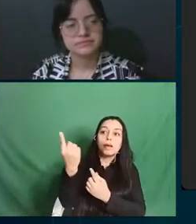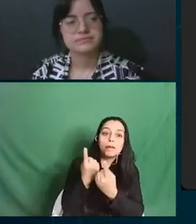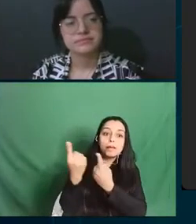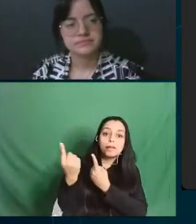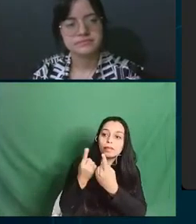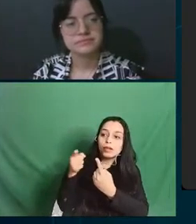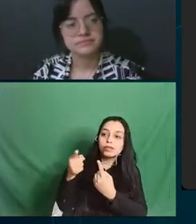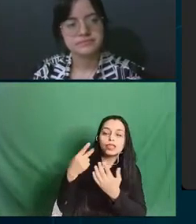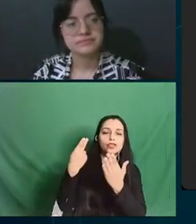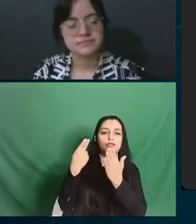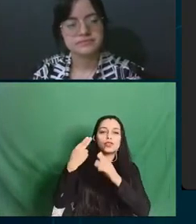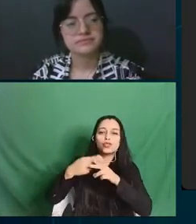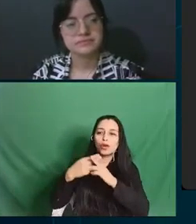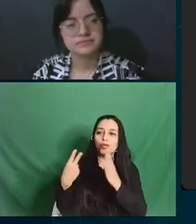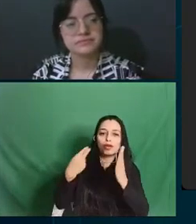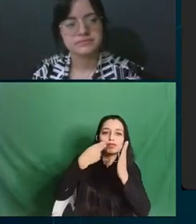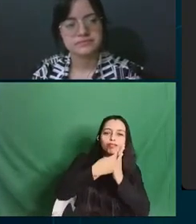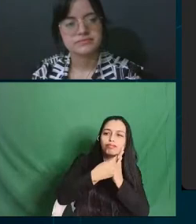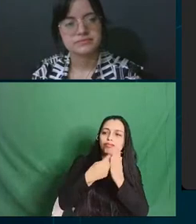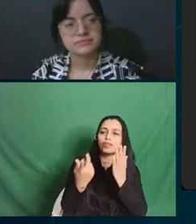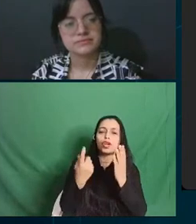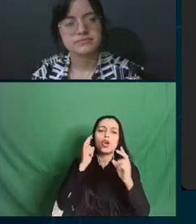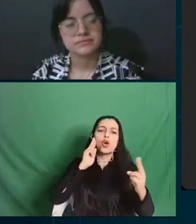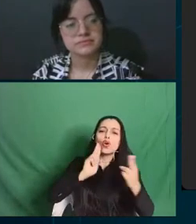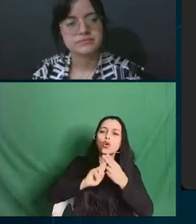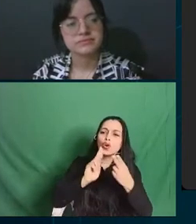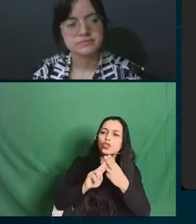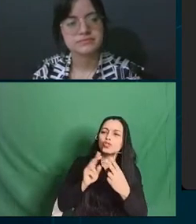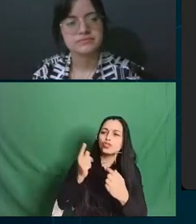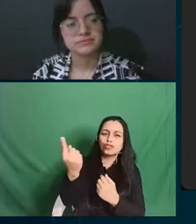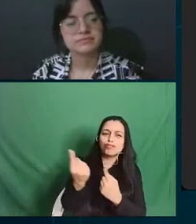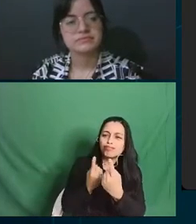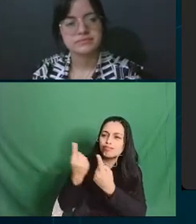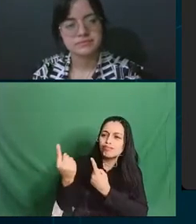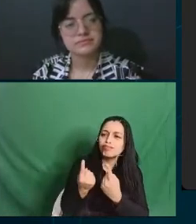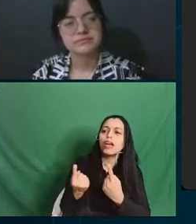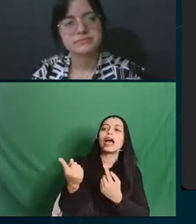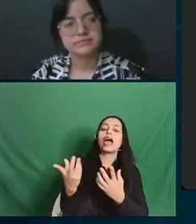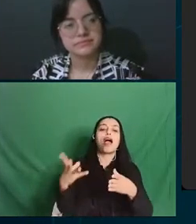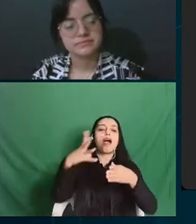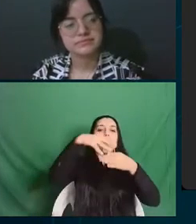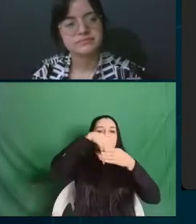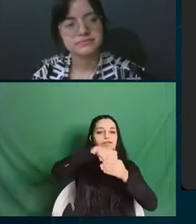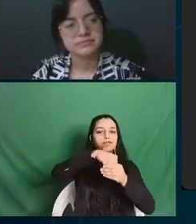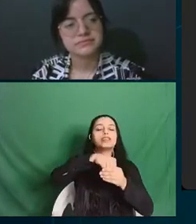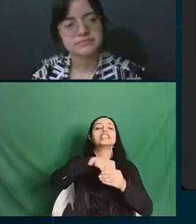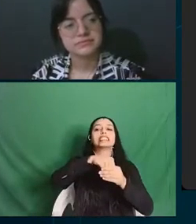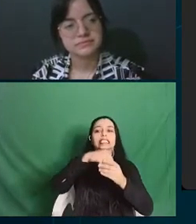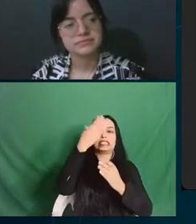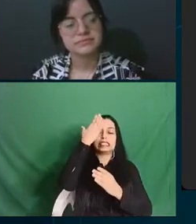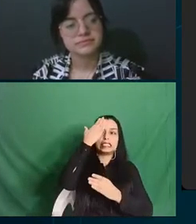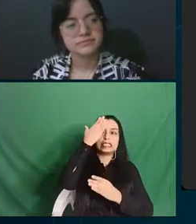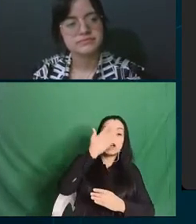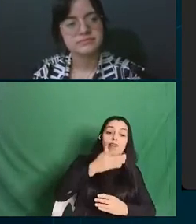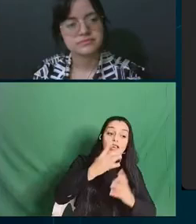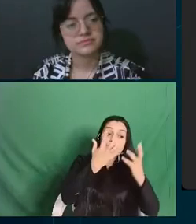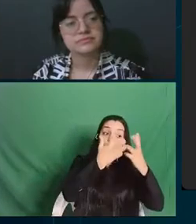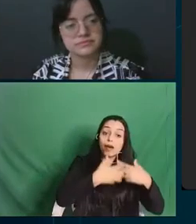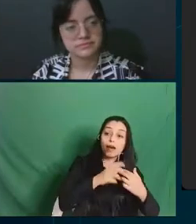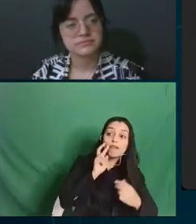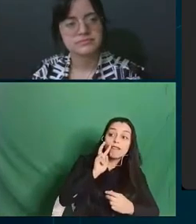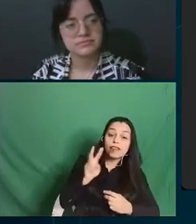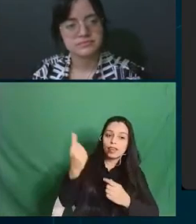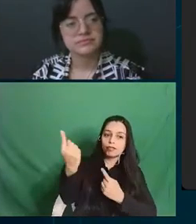to understand better which products they prefer. And you can also get feedback from the